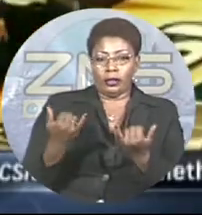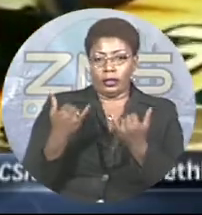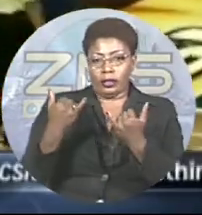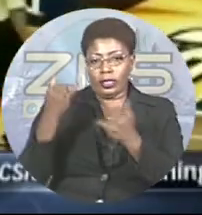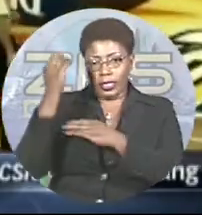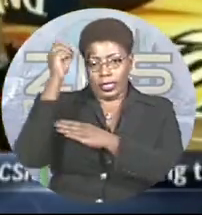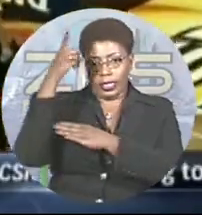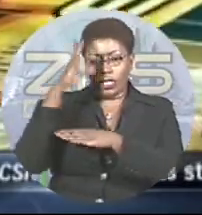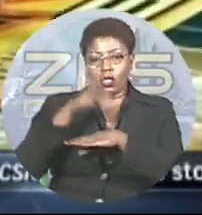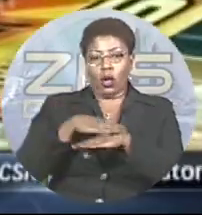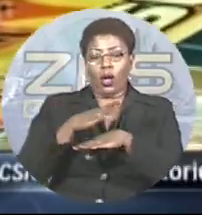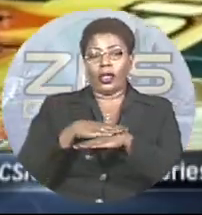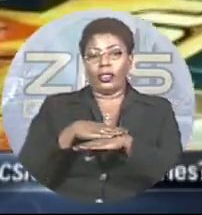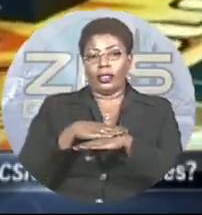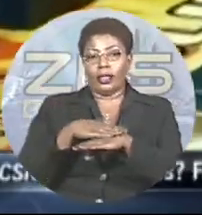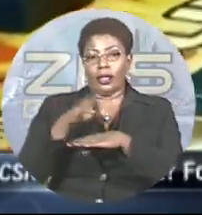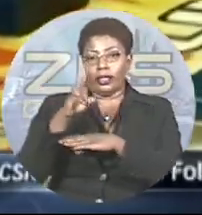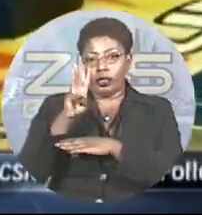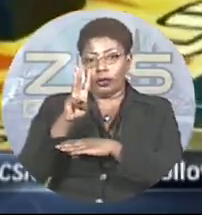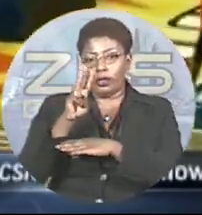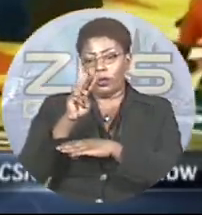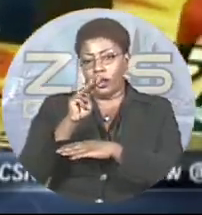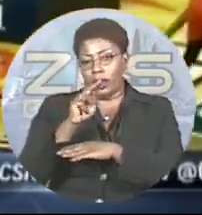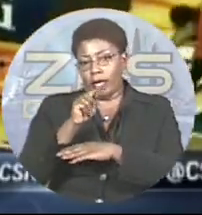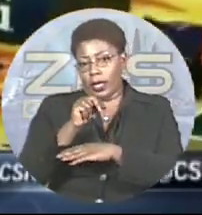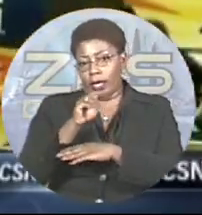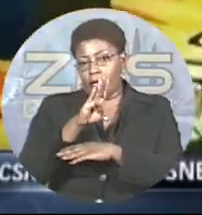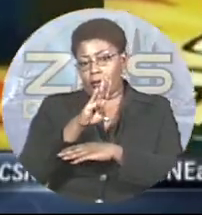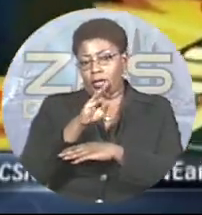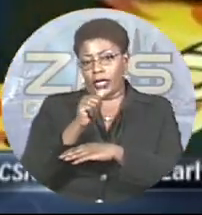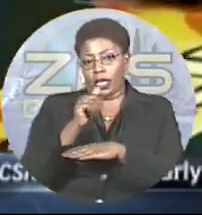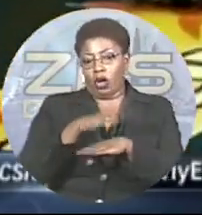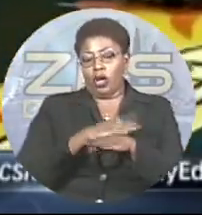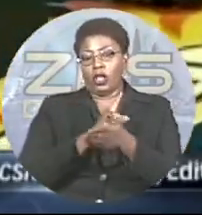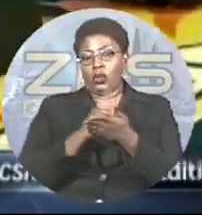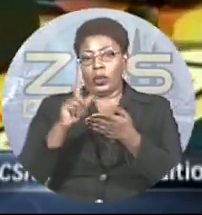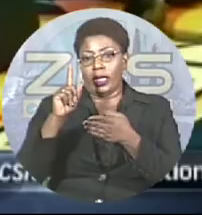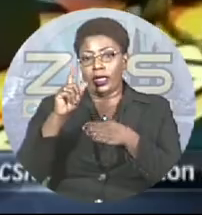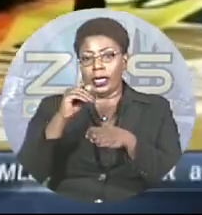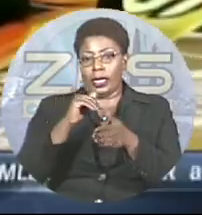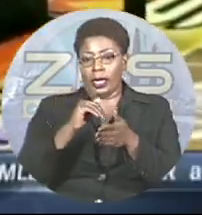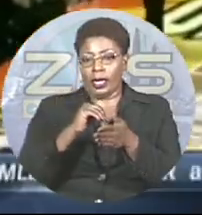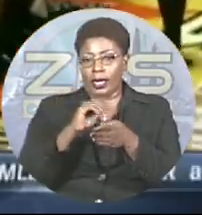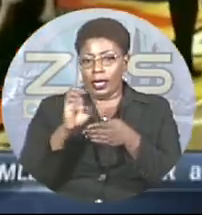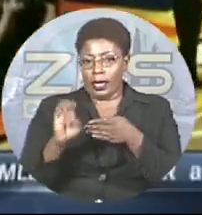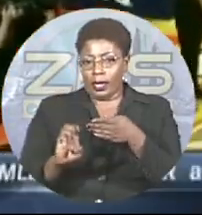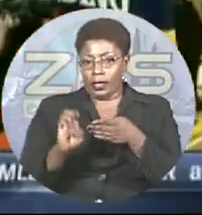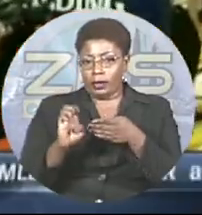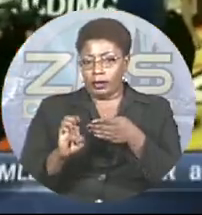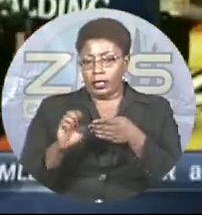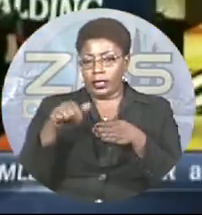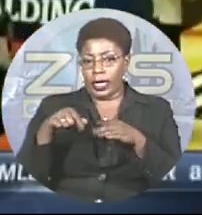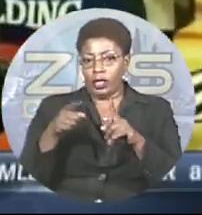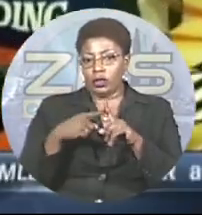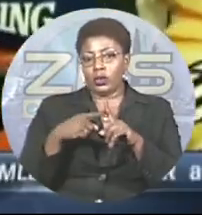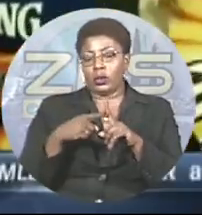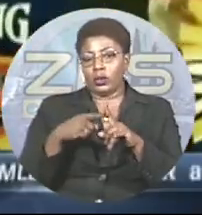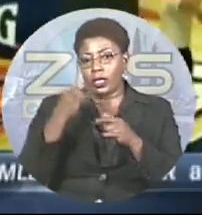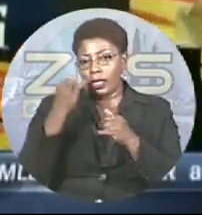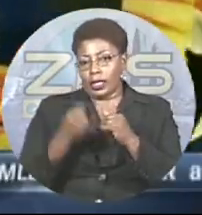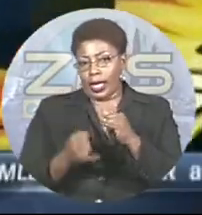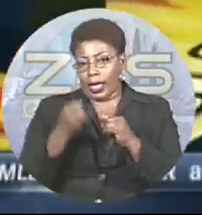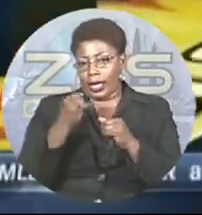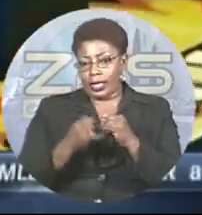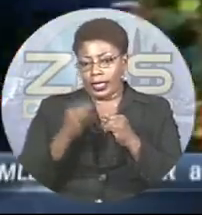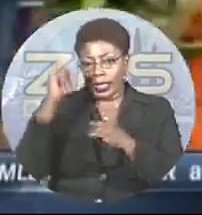Sun back on the WNBA hardwood over the weekend, taking on the Phoenix Mercury. This one went down to the wire with